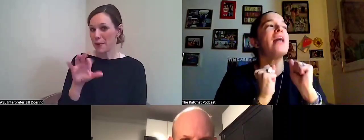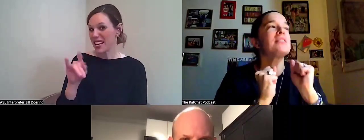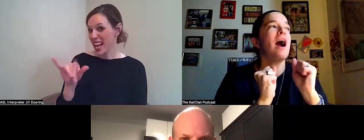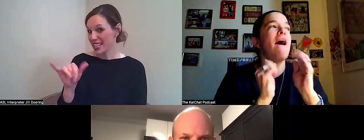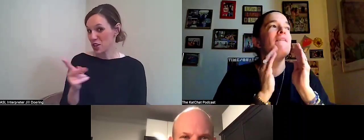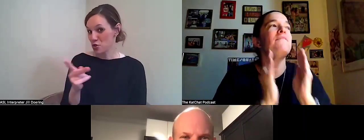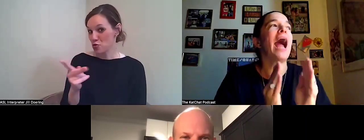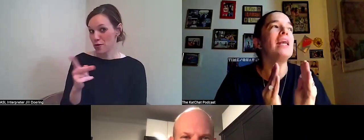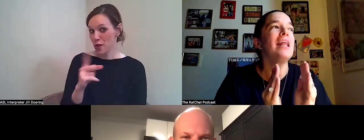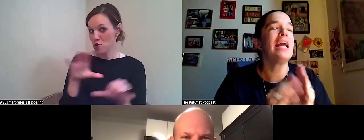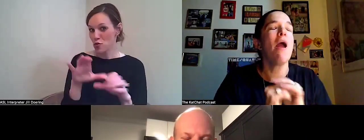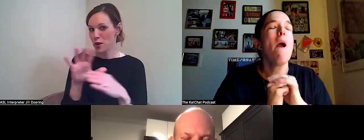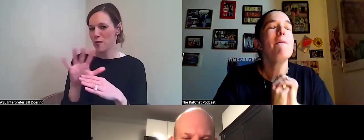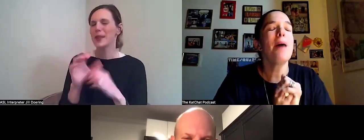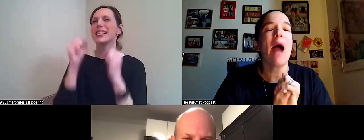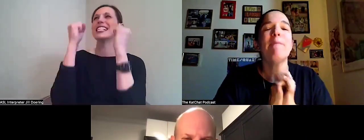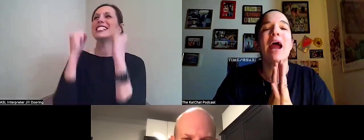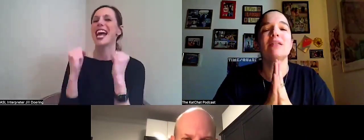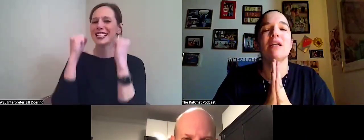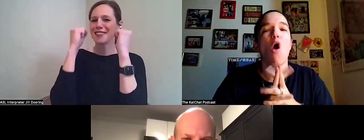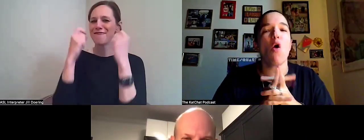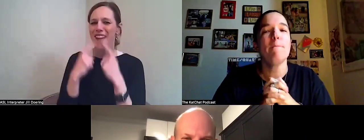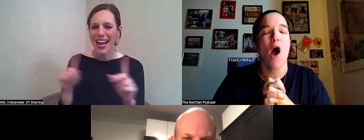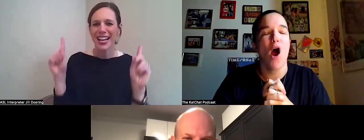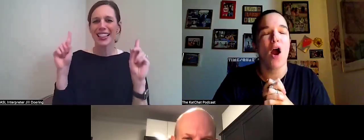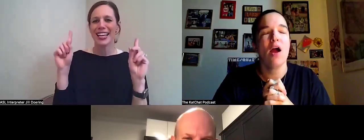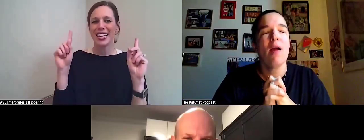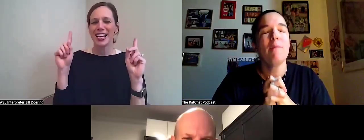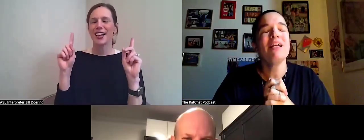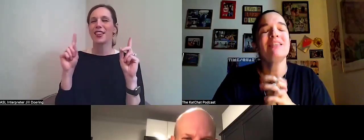like, yes, finally. But I'm acting